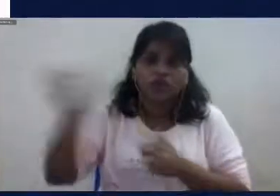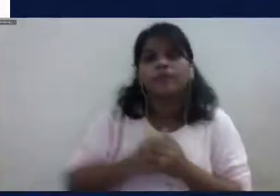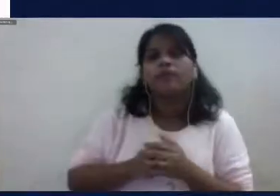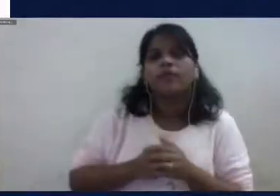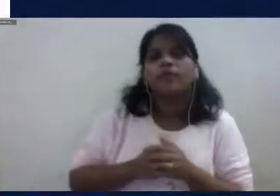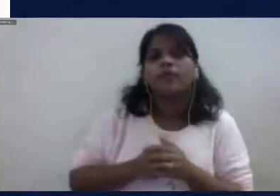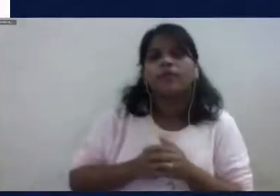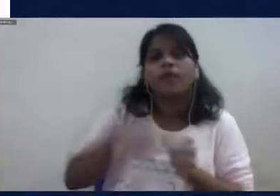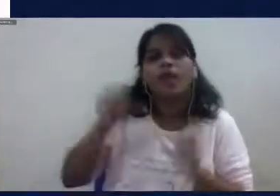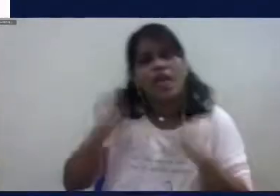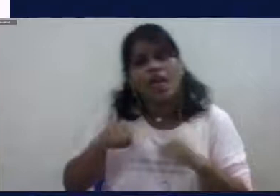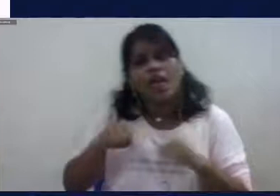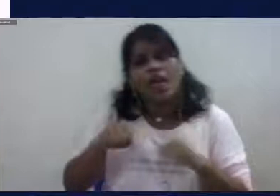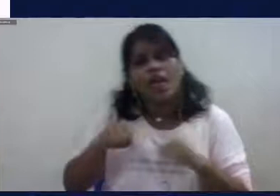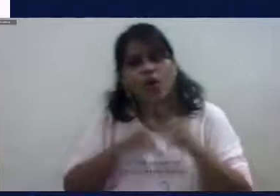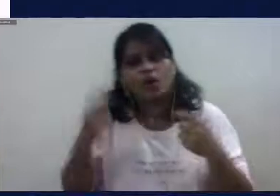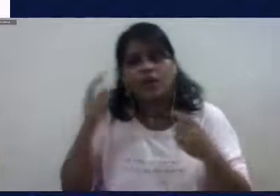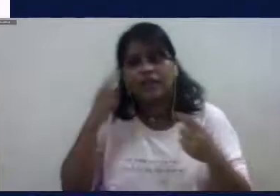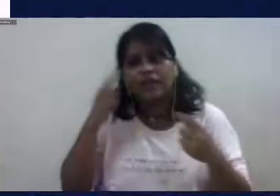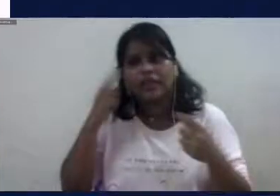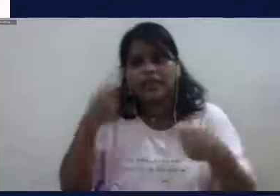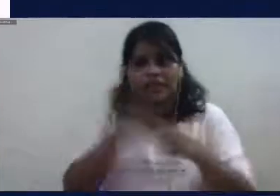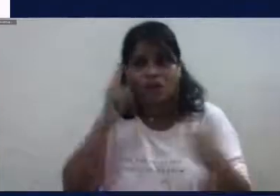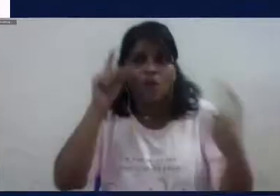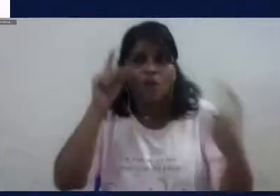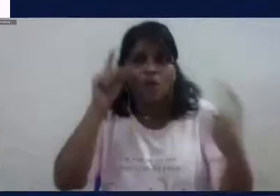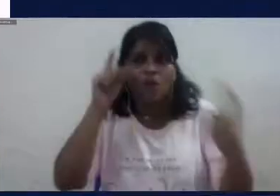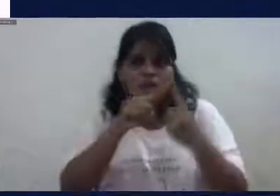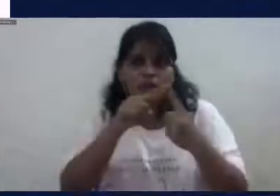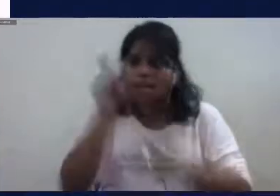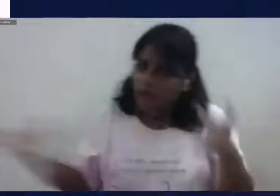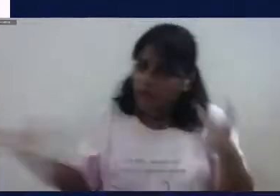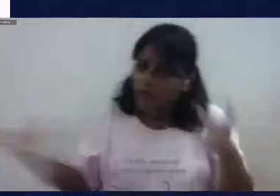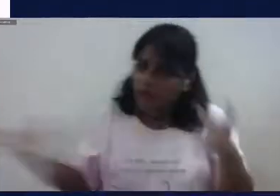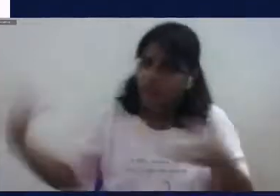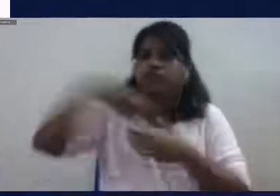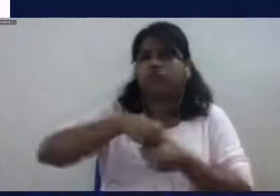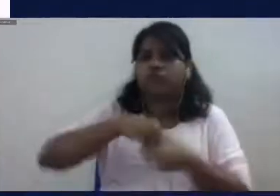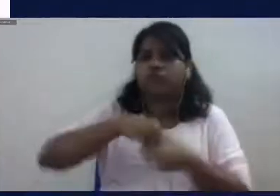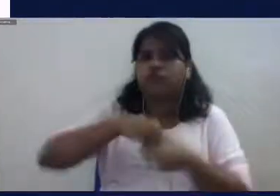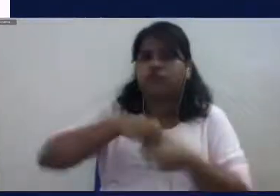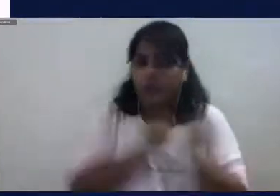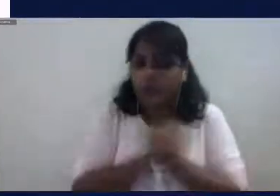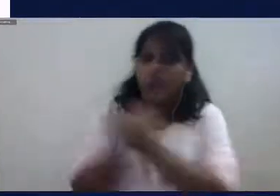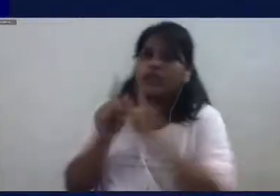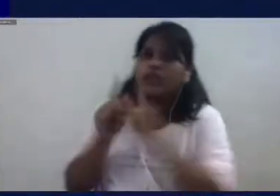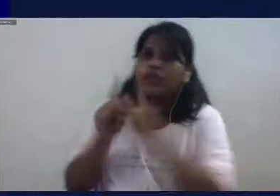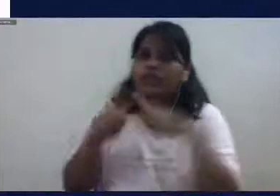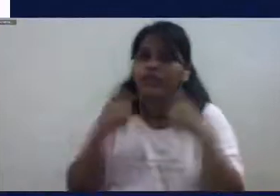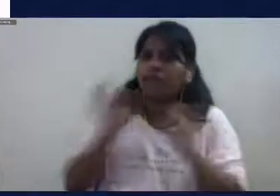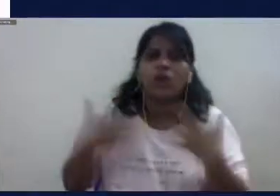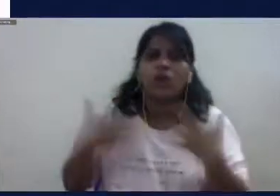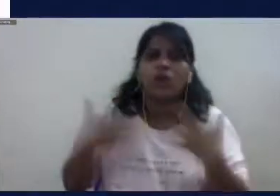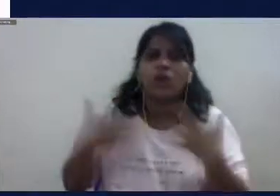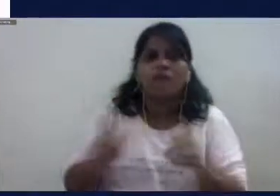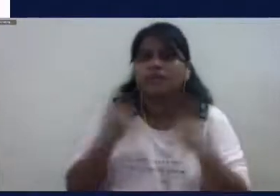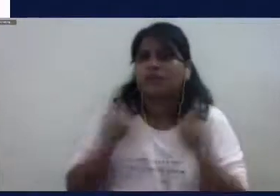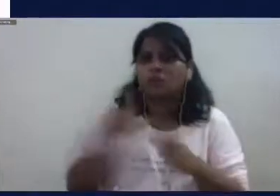be able to set goals accordingly and take people along. That's where team comes in. If you don't have a team, you're not